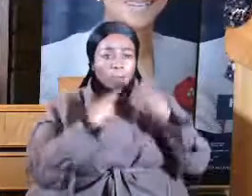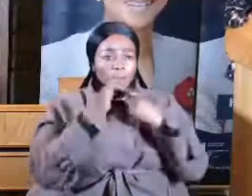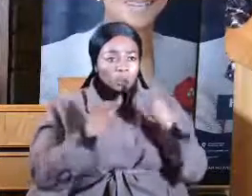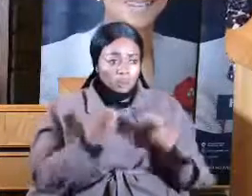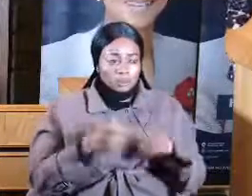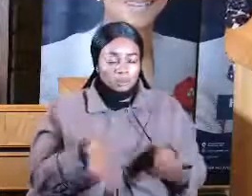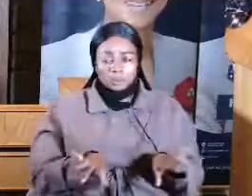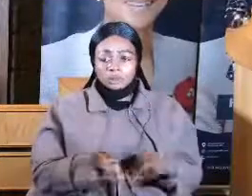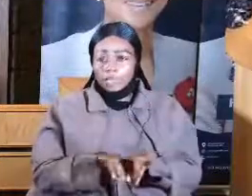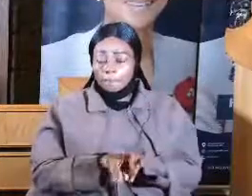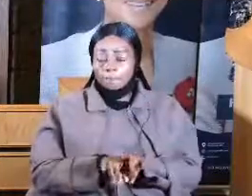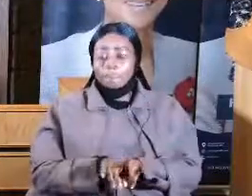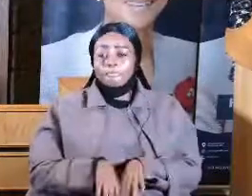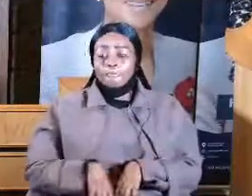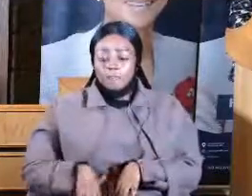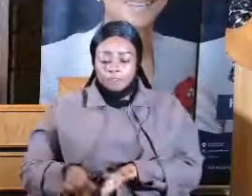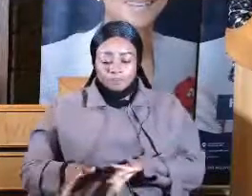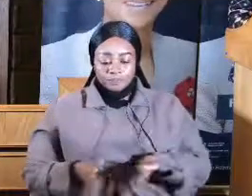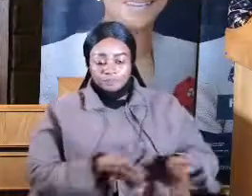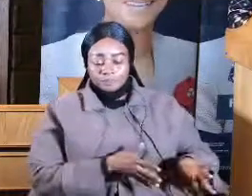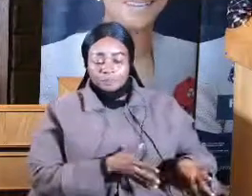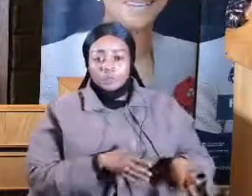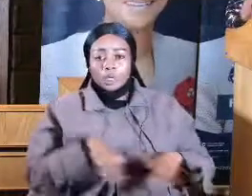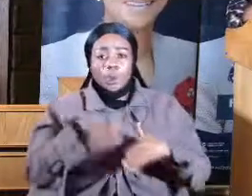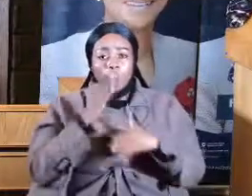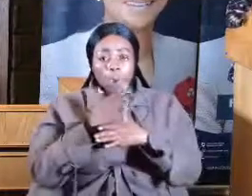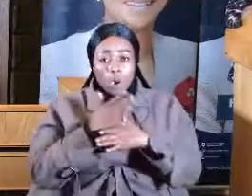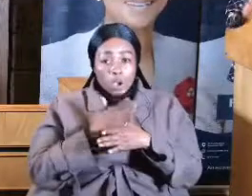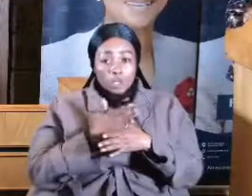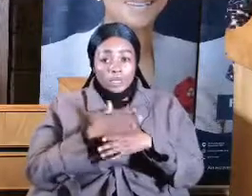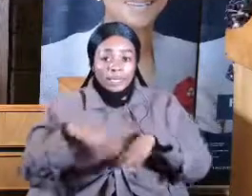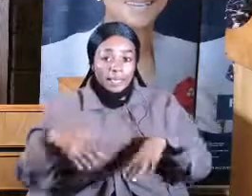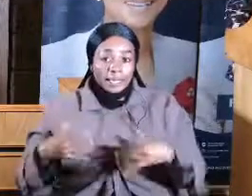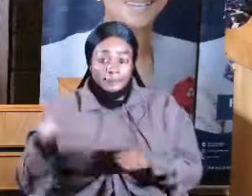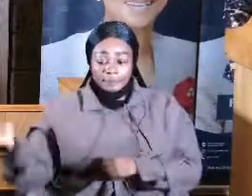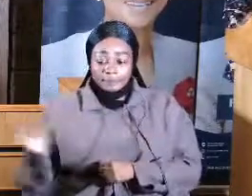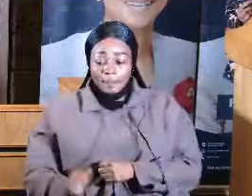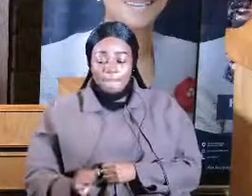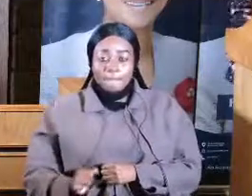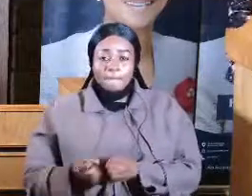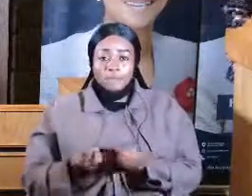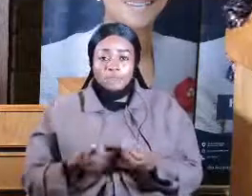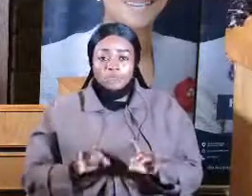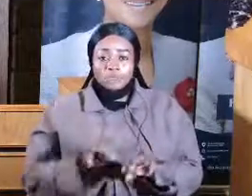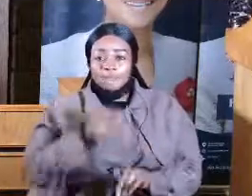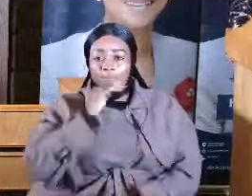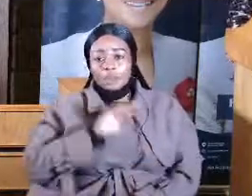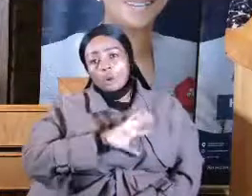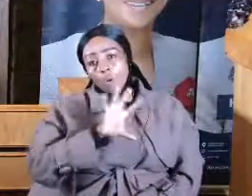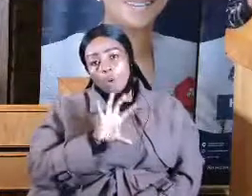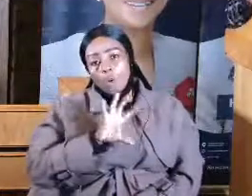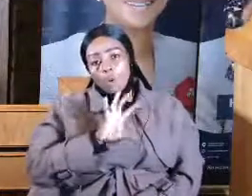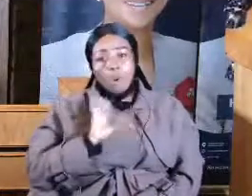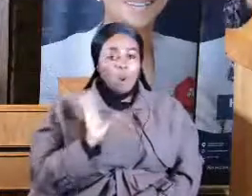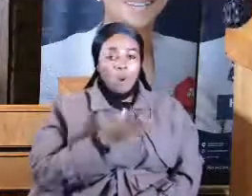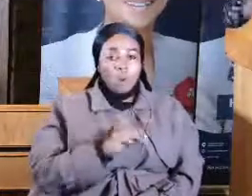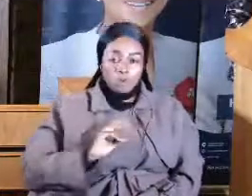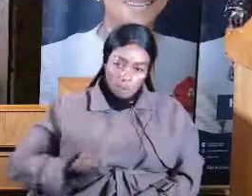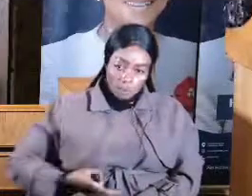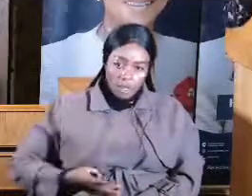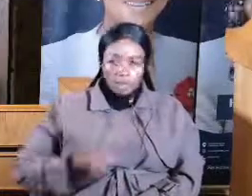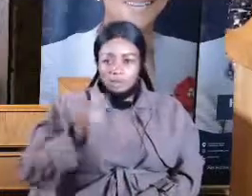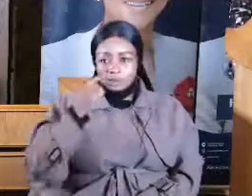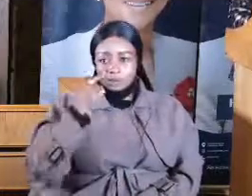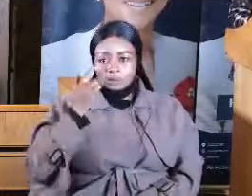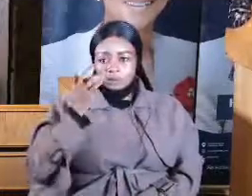Deployment and employment needs to be implemented according to demographics of the country, meaning all women have to be considered, black women, colored